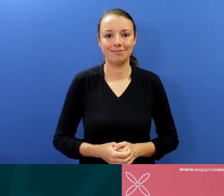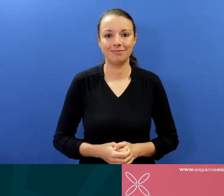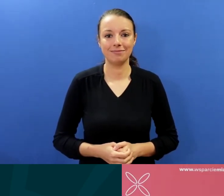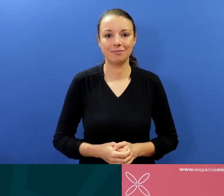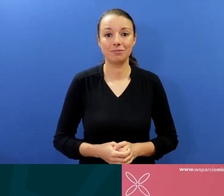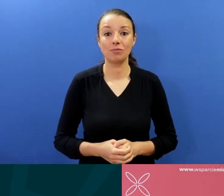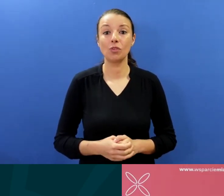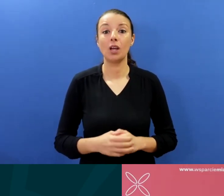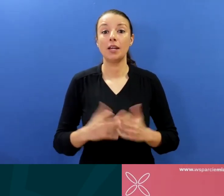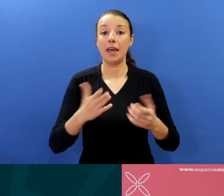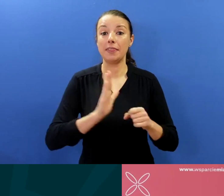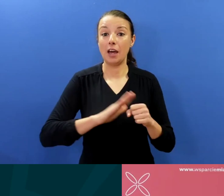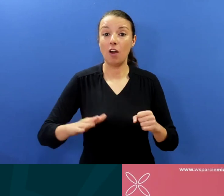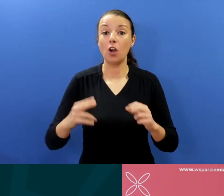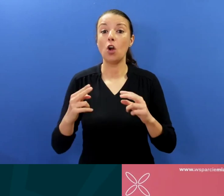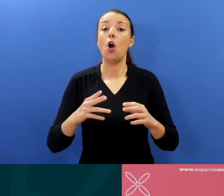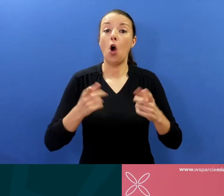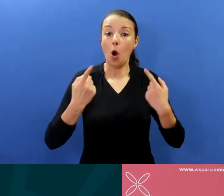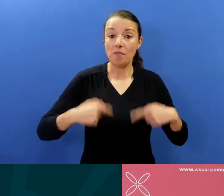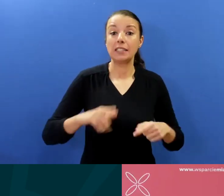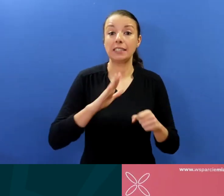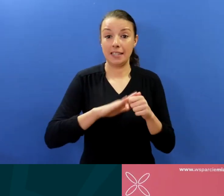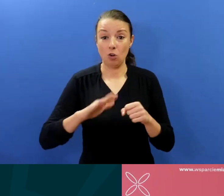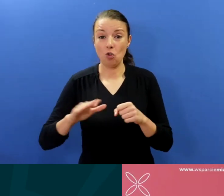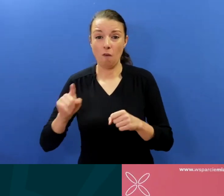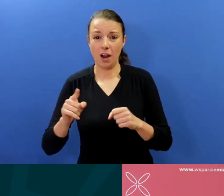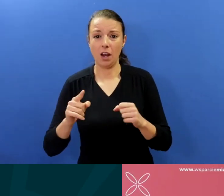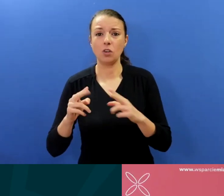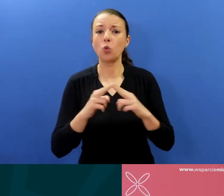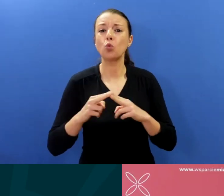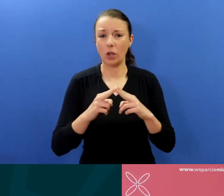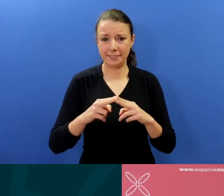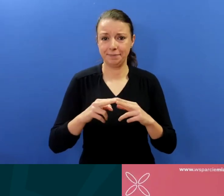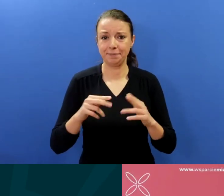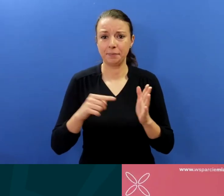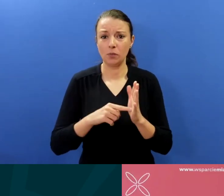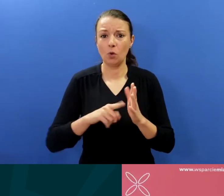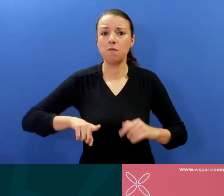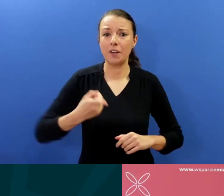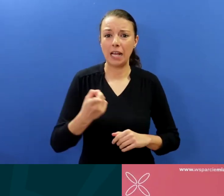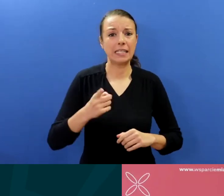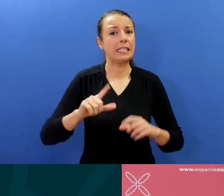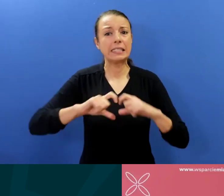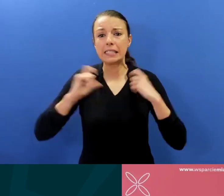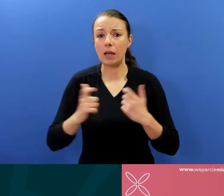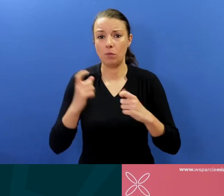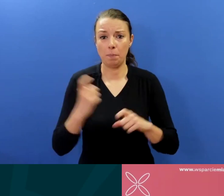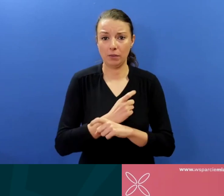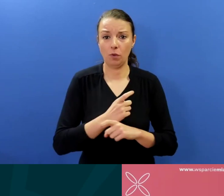climate change, that's the whole country, there was 150 citizens